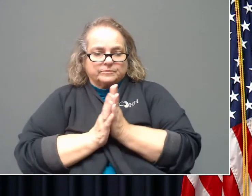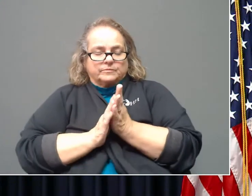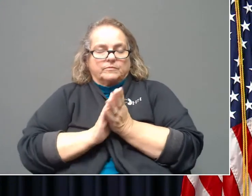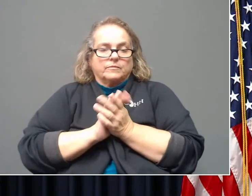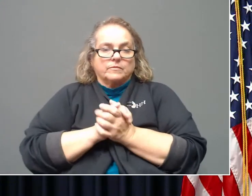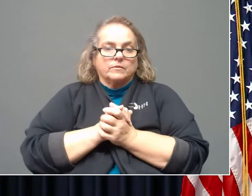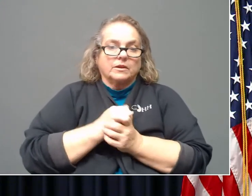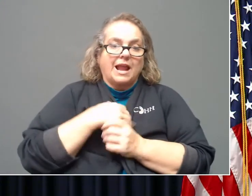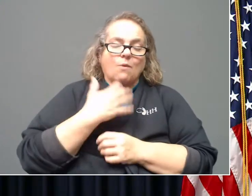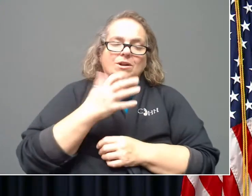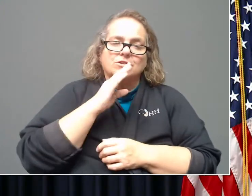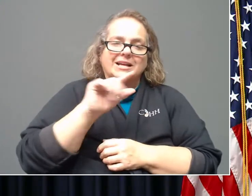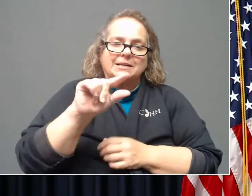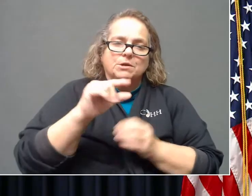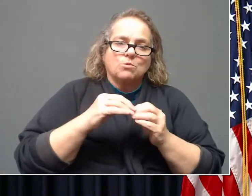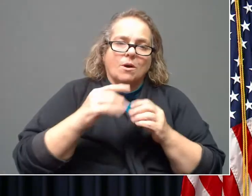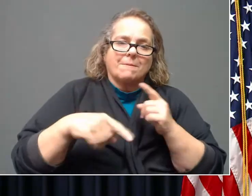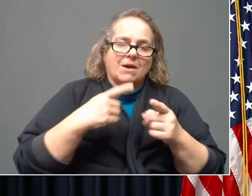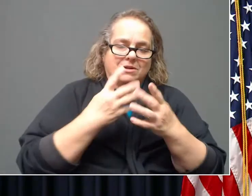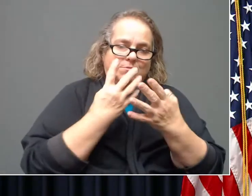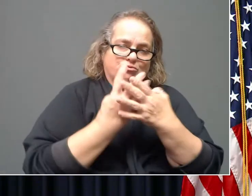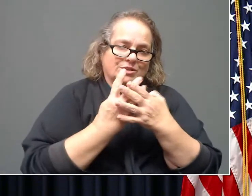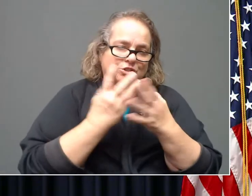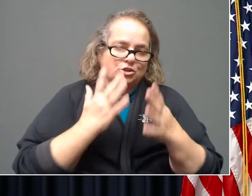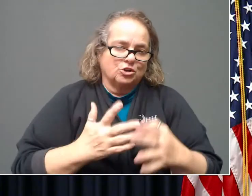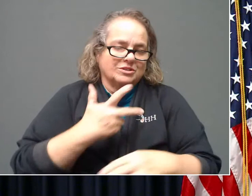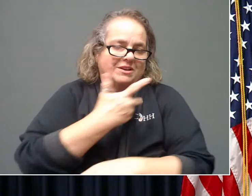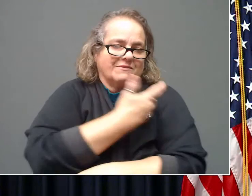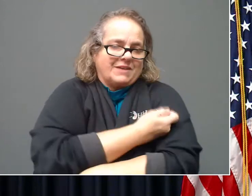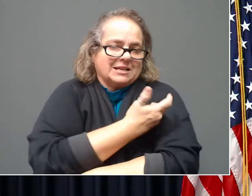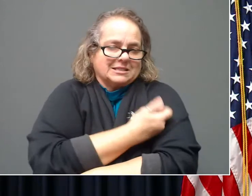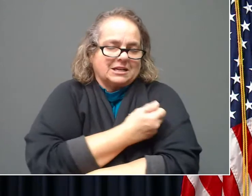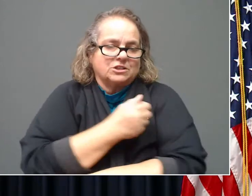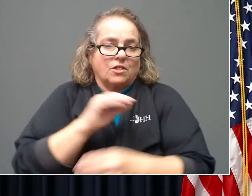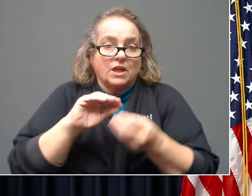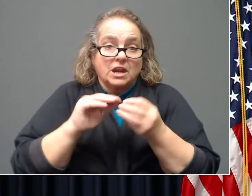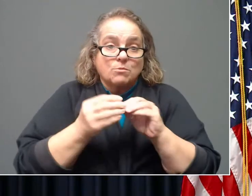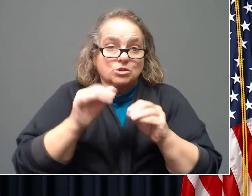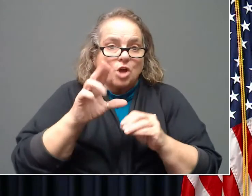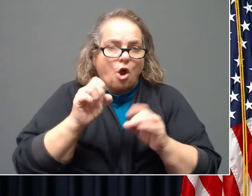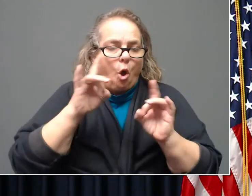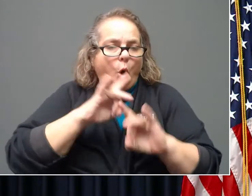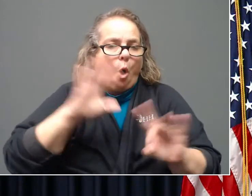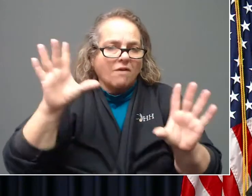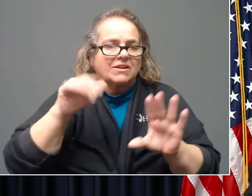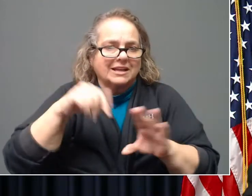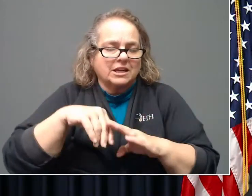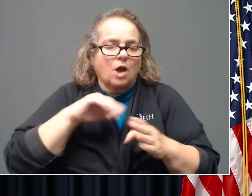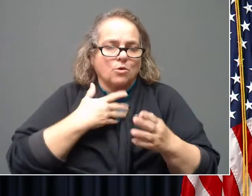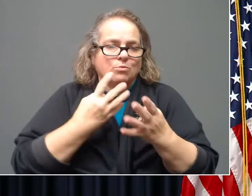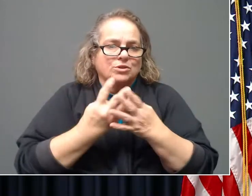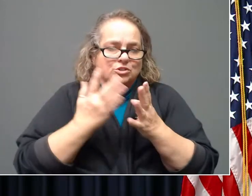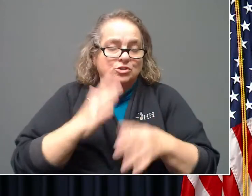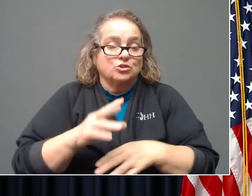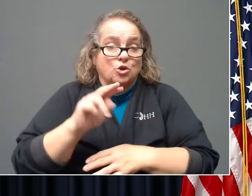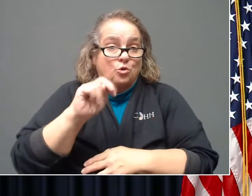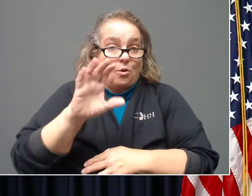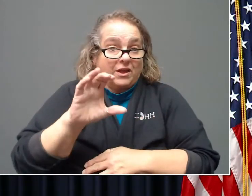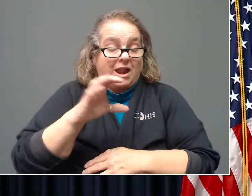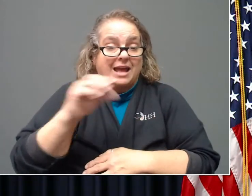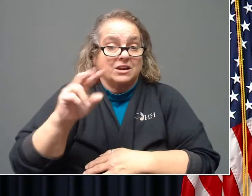inmates. The numbers, the numbers are just awful there right now. North Carolina and Virginia are